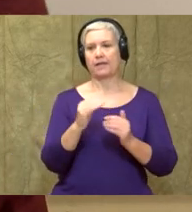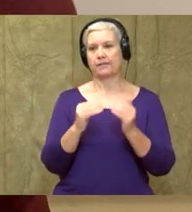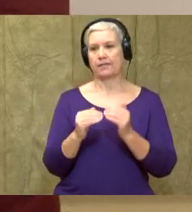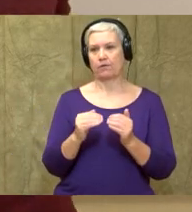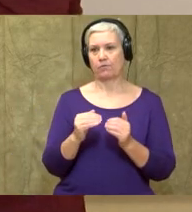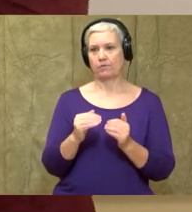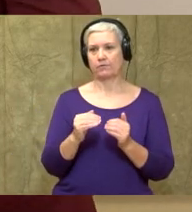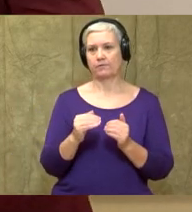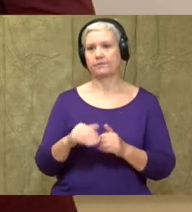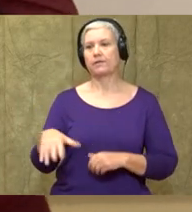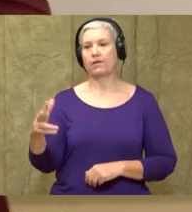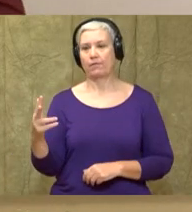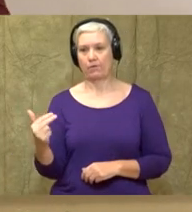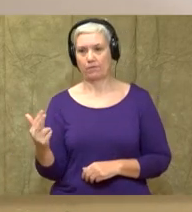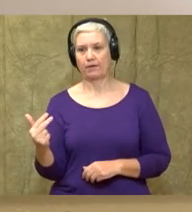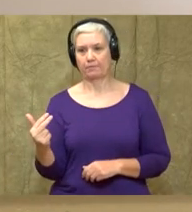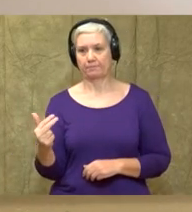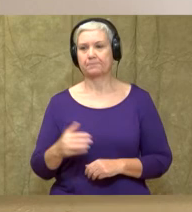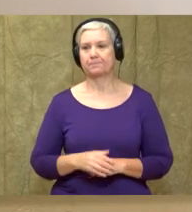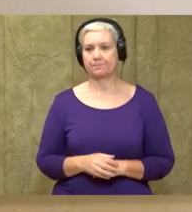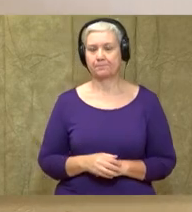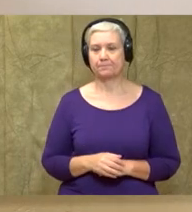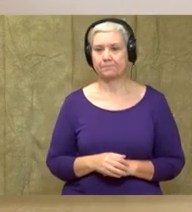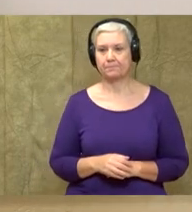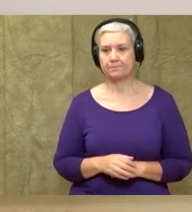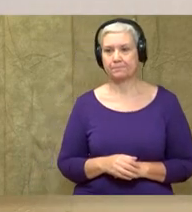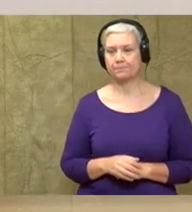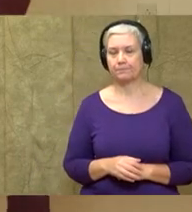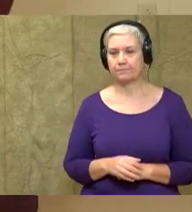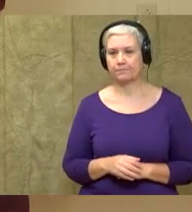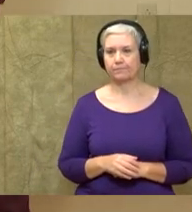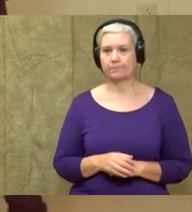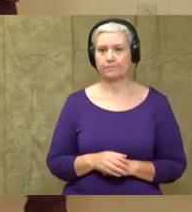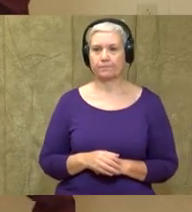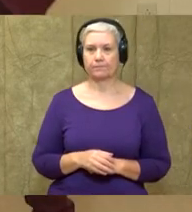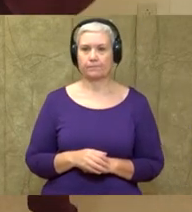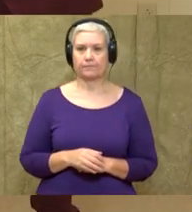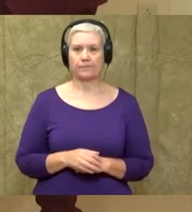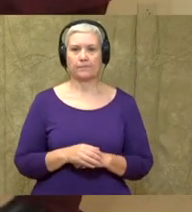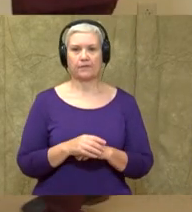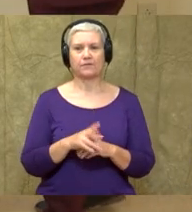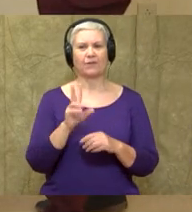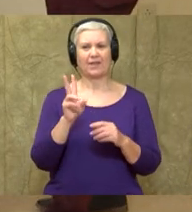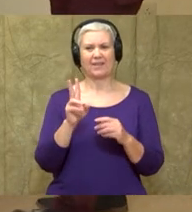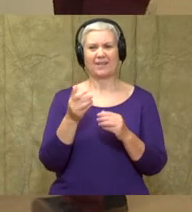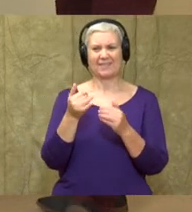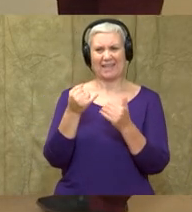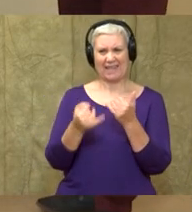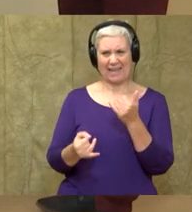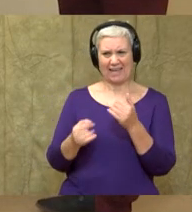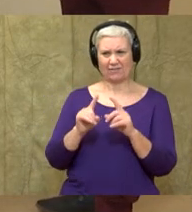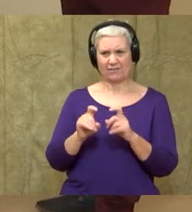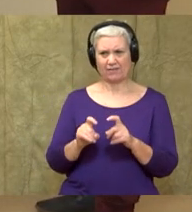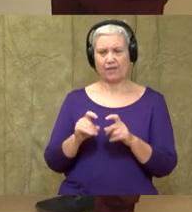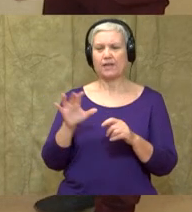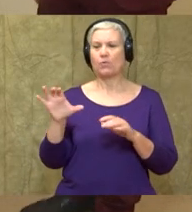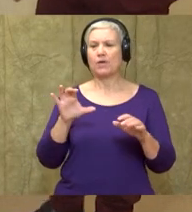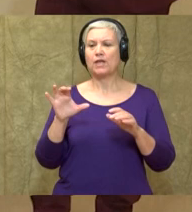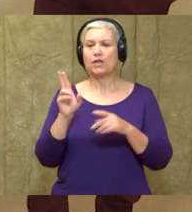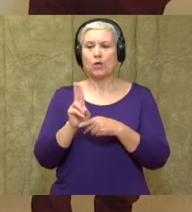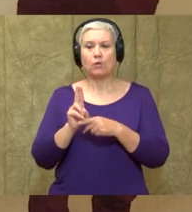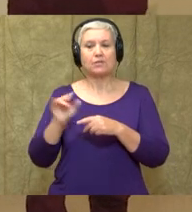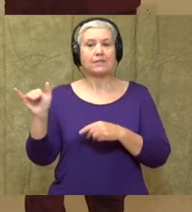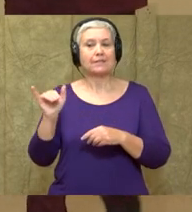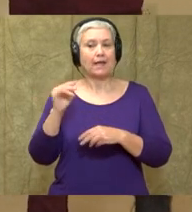to 13. And I want to focus again our attention to these last two questions. Did we use the same process each time?